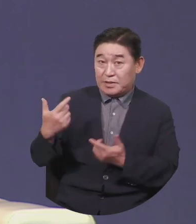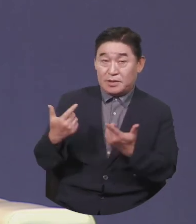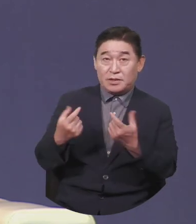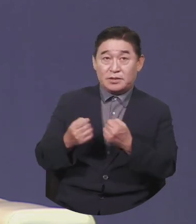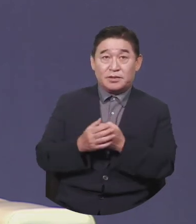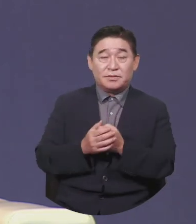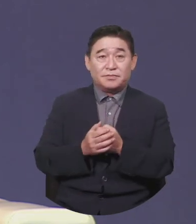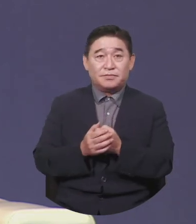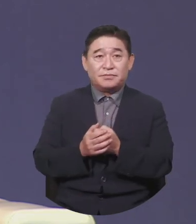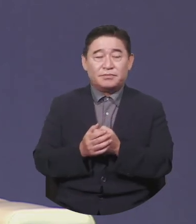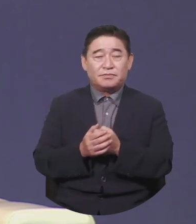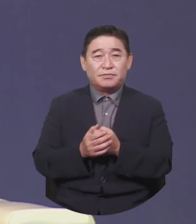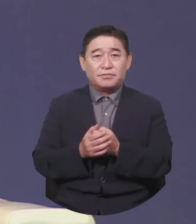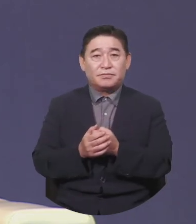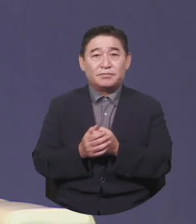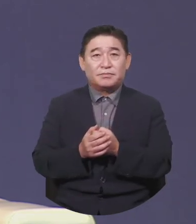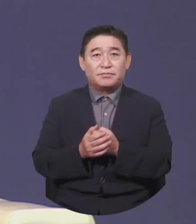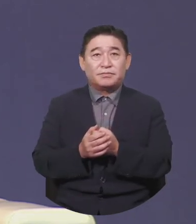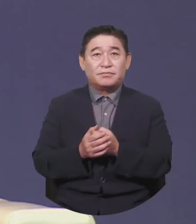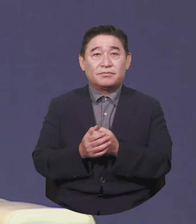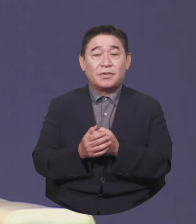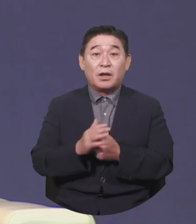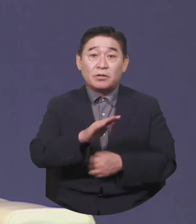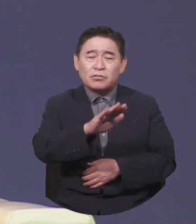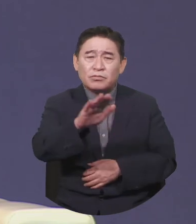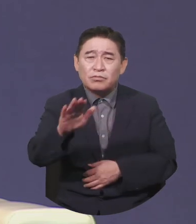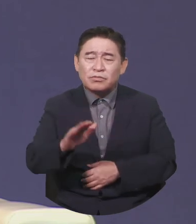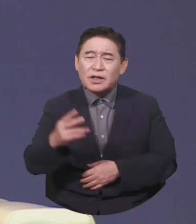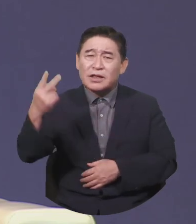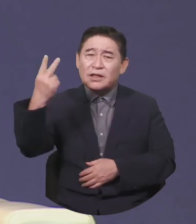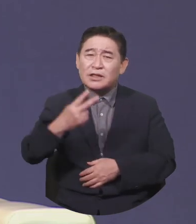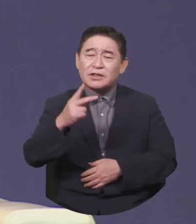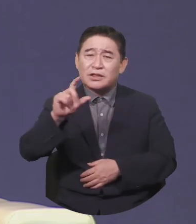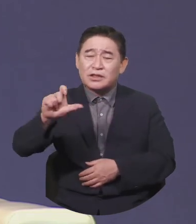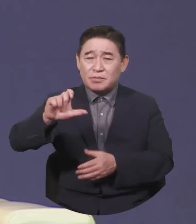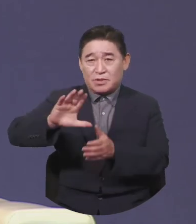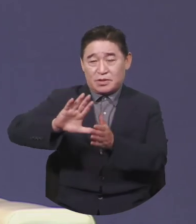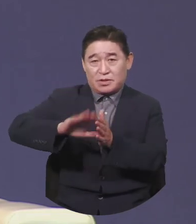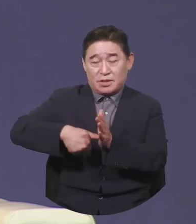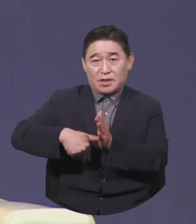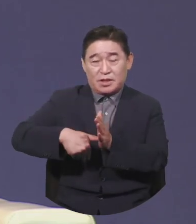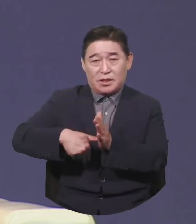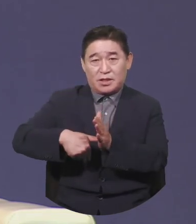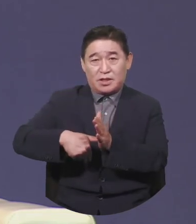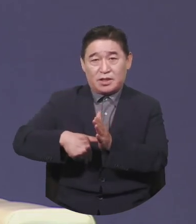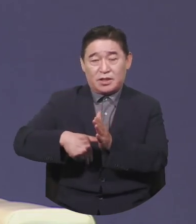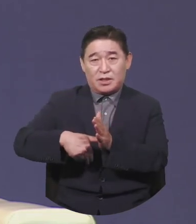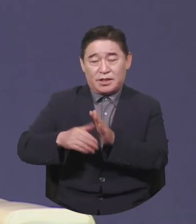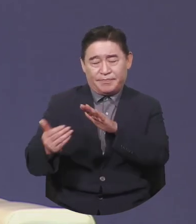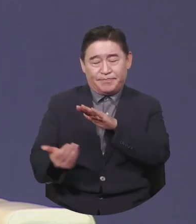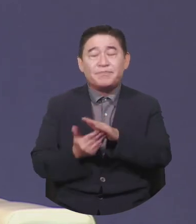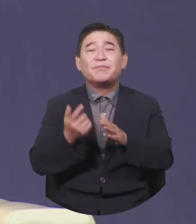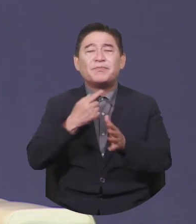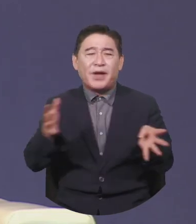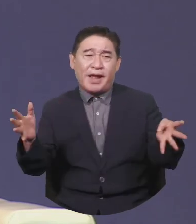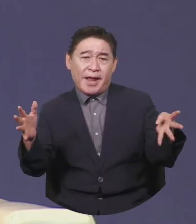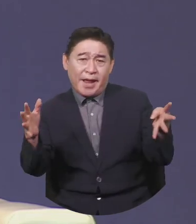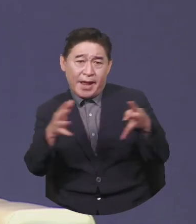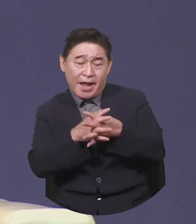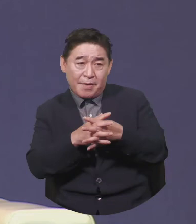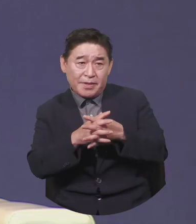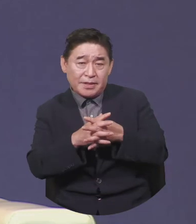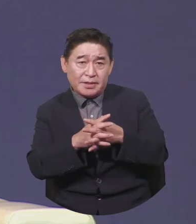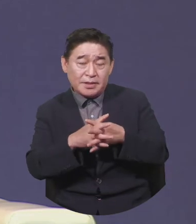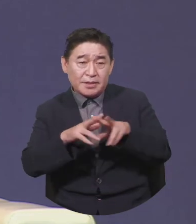the agreements that we reached in 2015? Probably not, unless we have to. And we find that, you